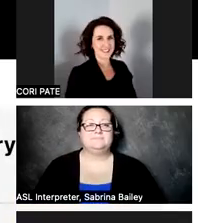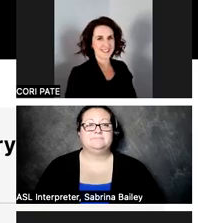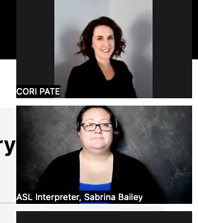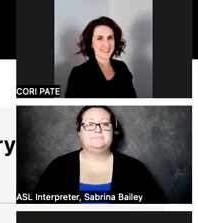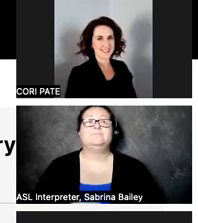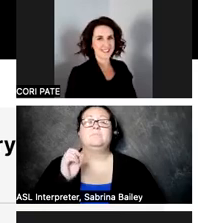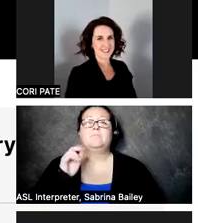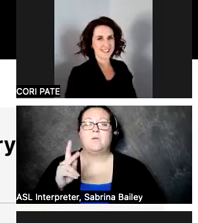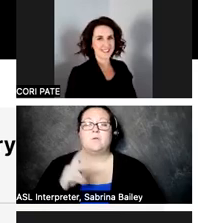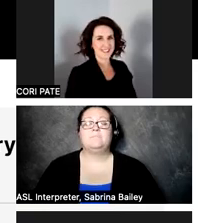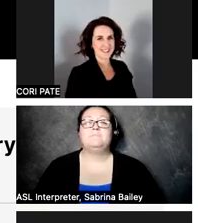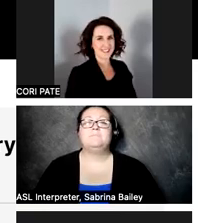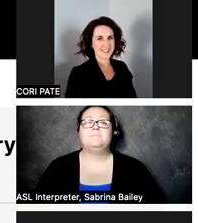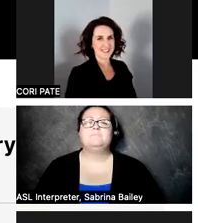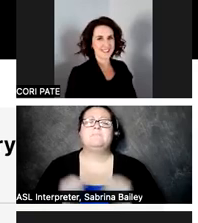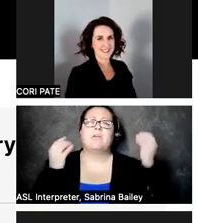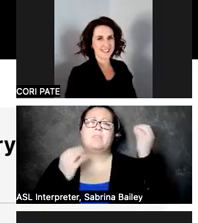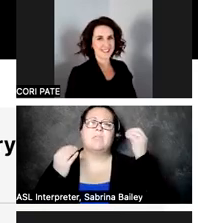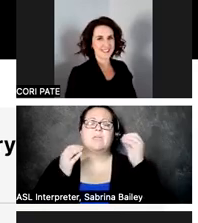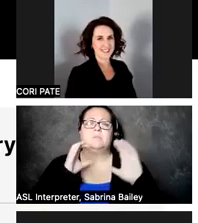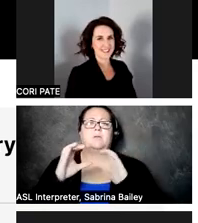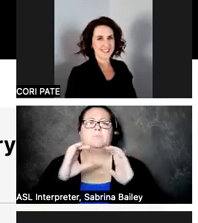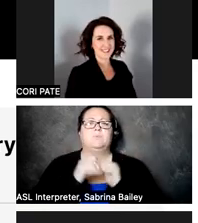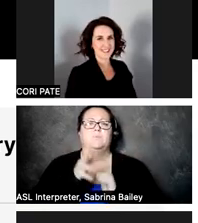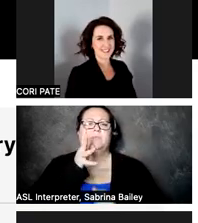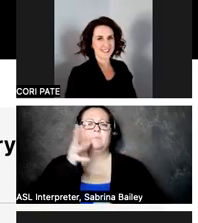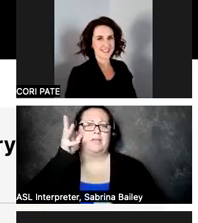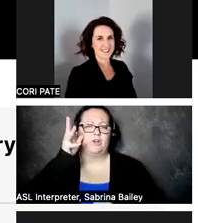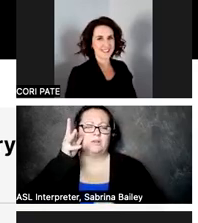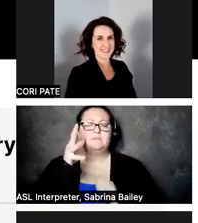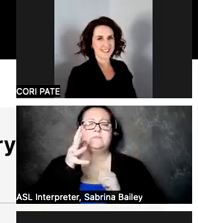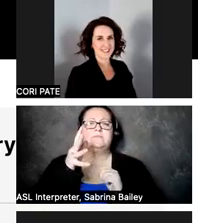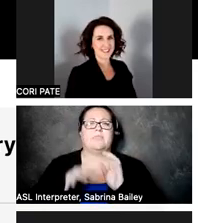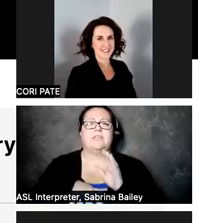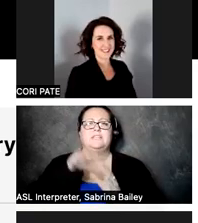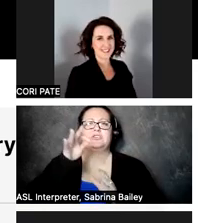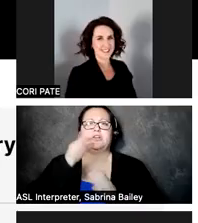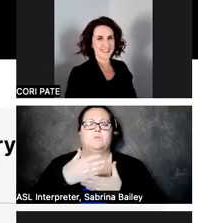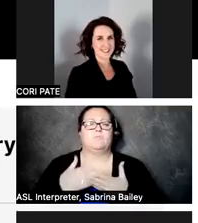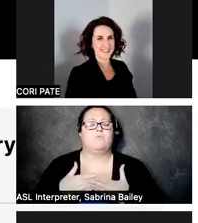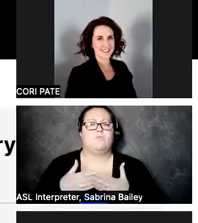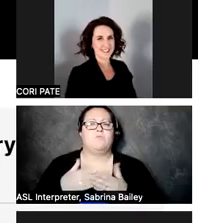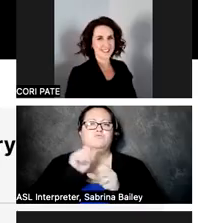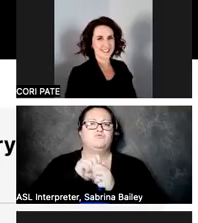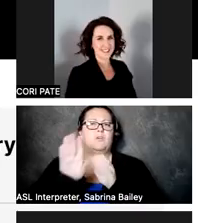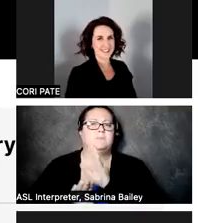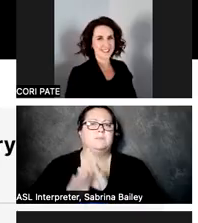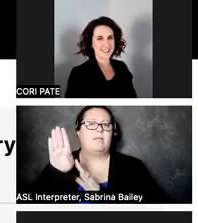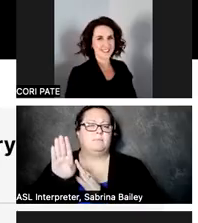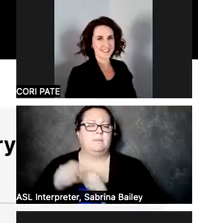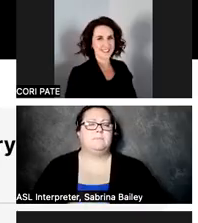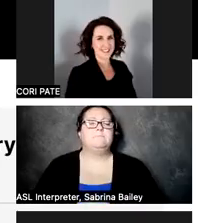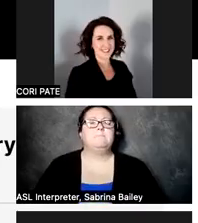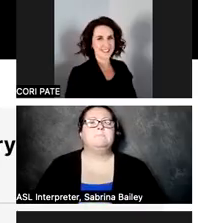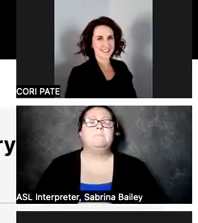Okay, so thinking about communication with parents and that discovery process and job development process.